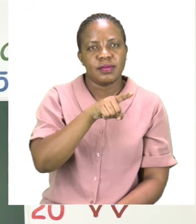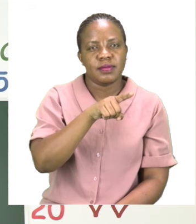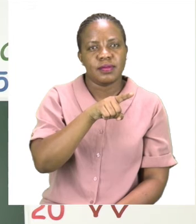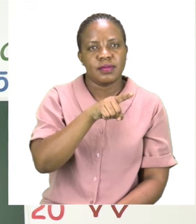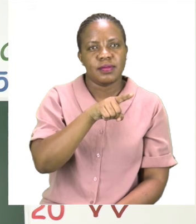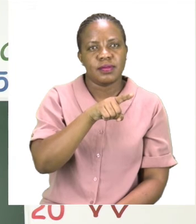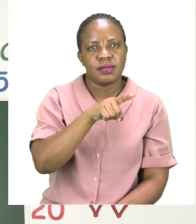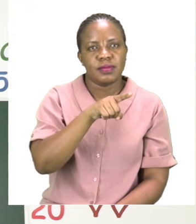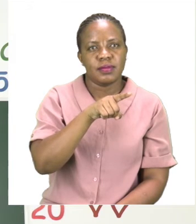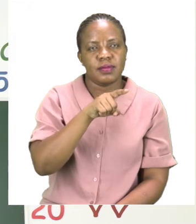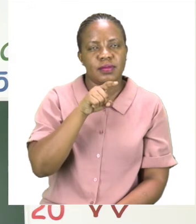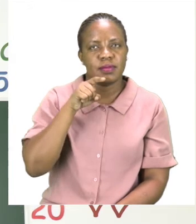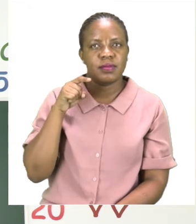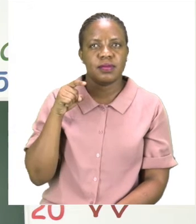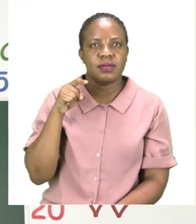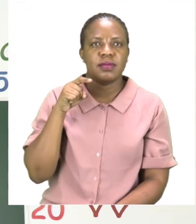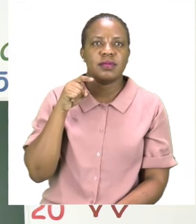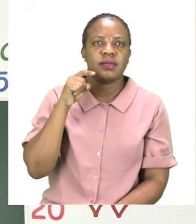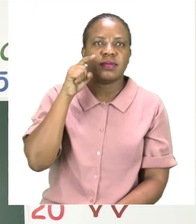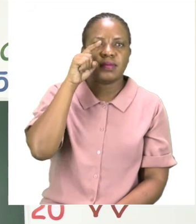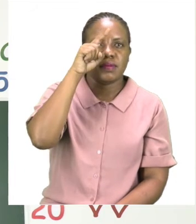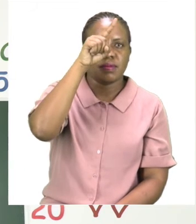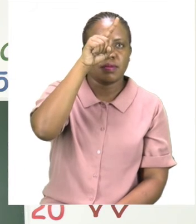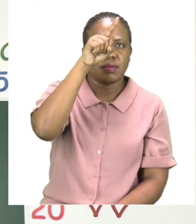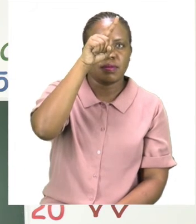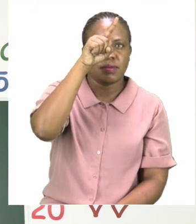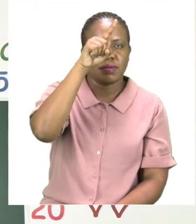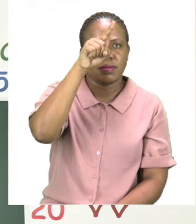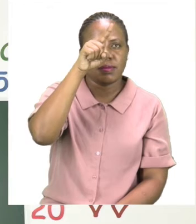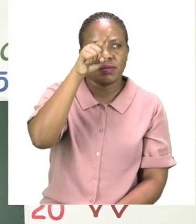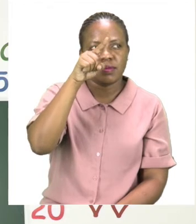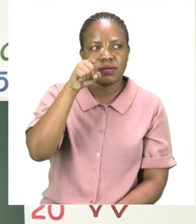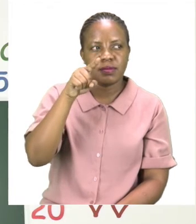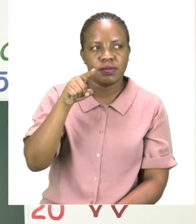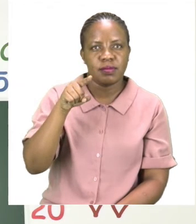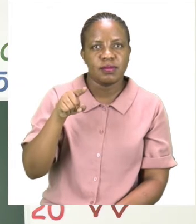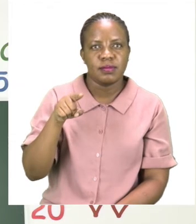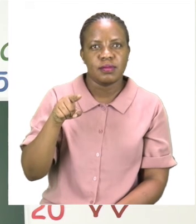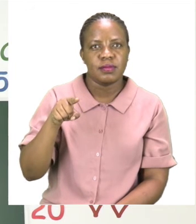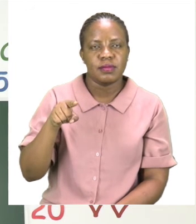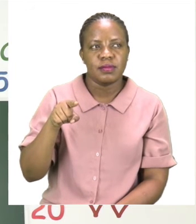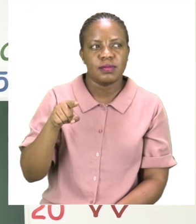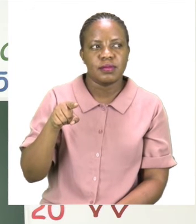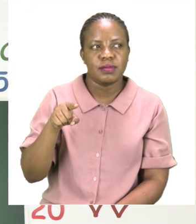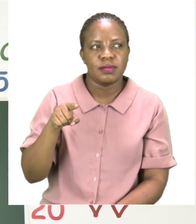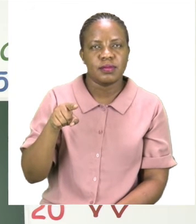Then we lift up our pencil and then we go across.